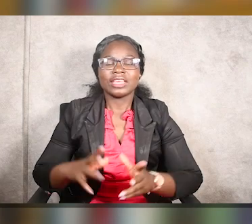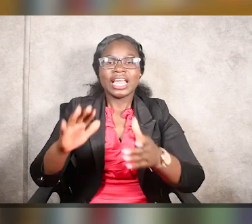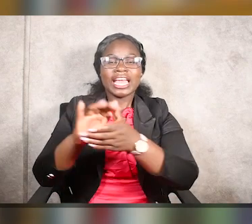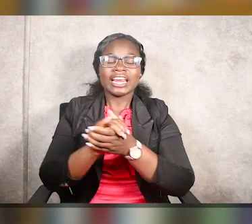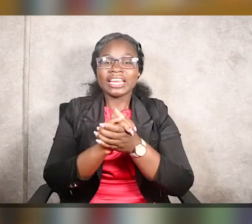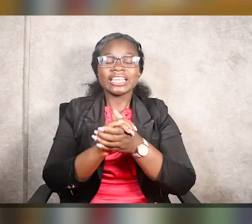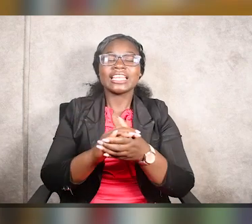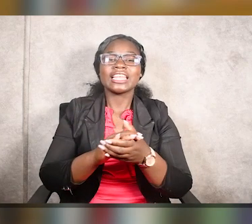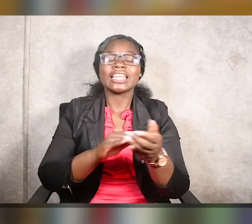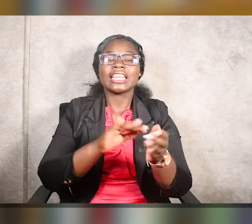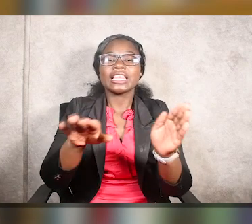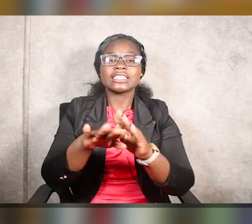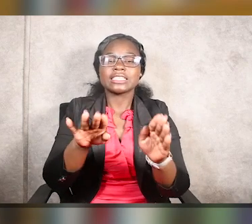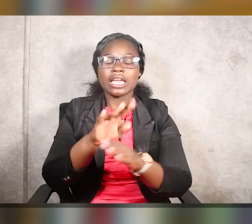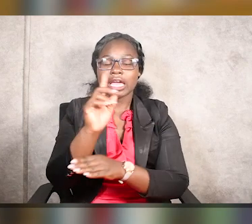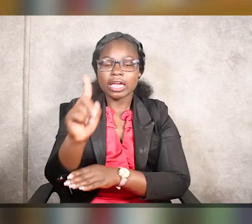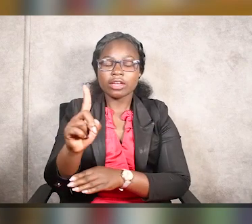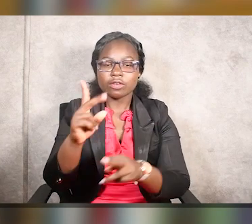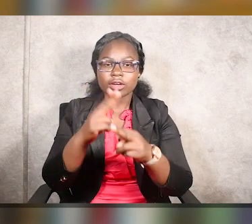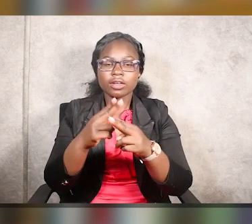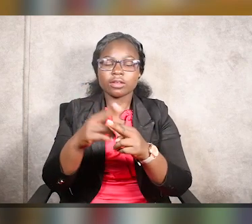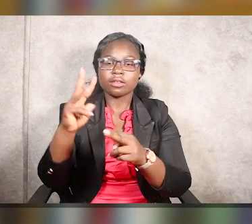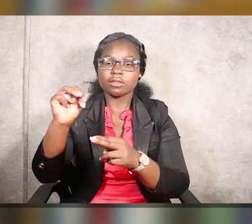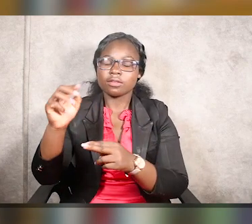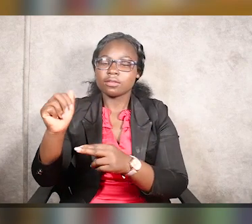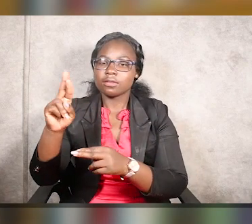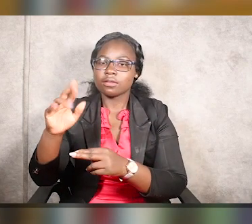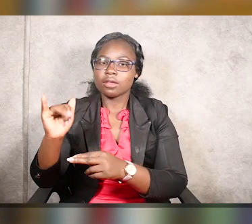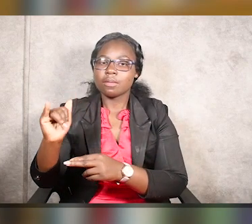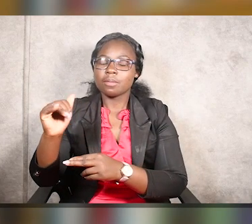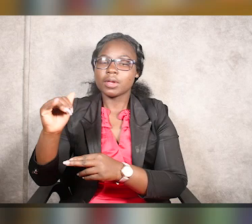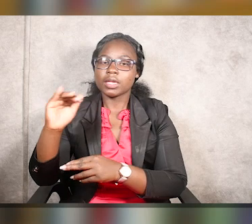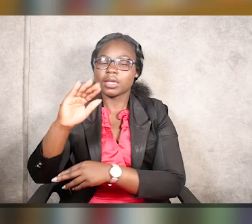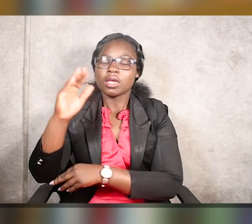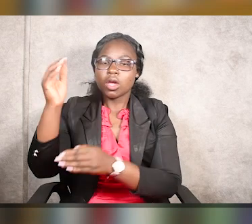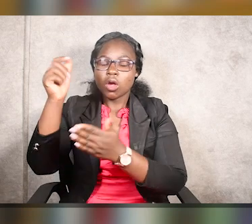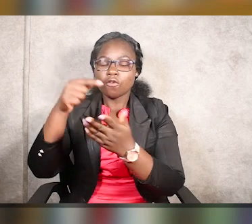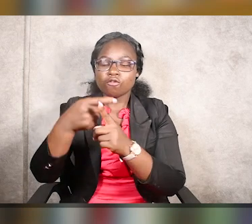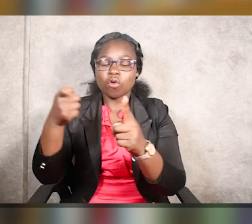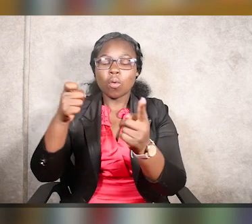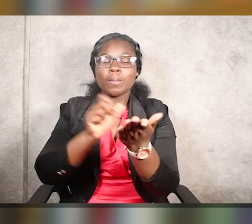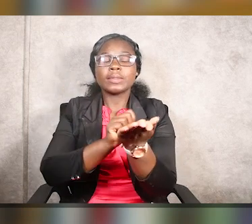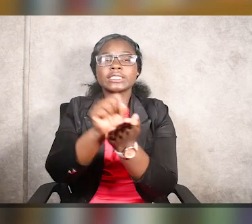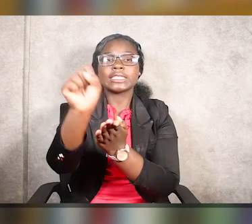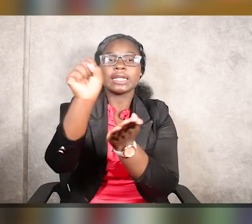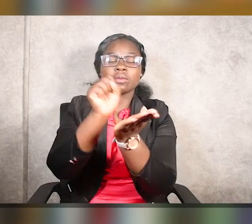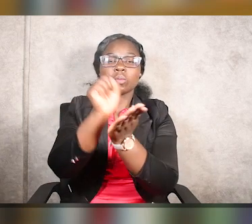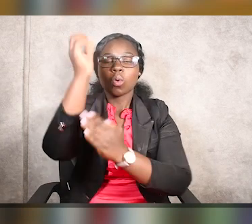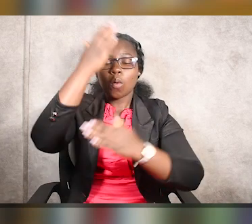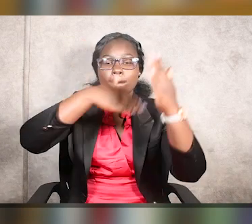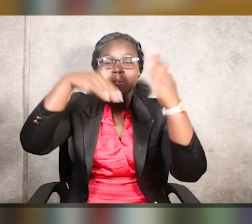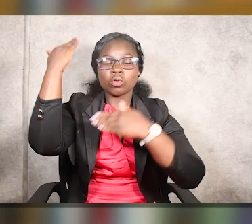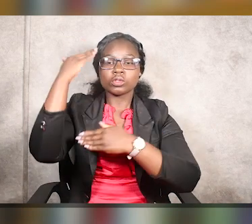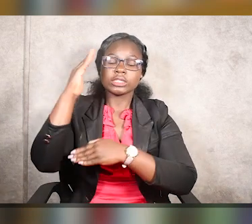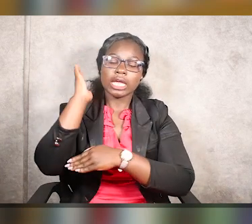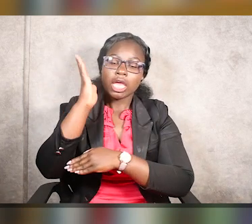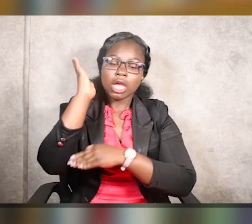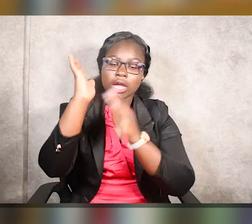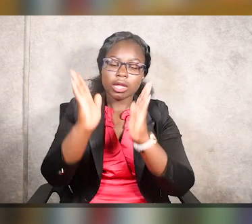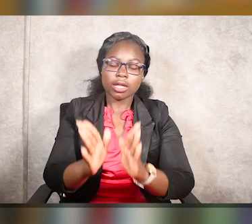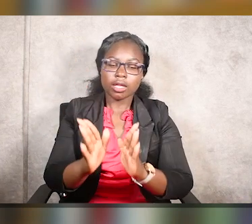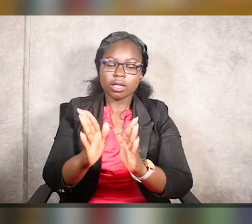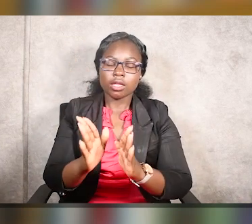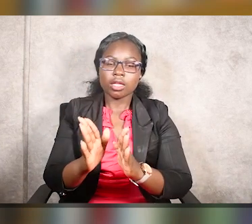Greetings everyone, my name is Githinji from St. Paul's University. I am a lecturer in the School